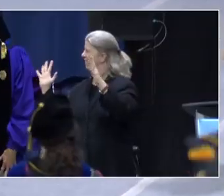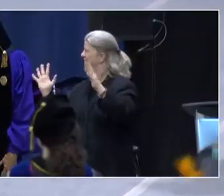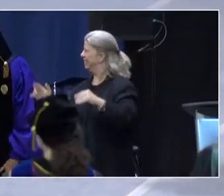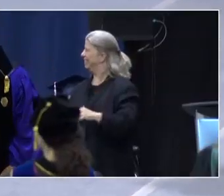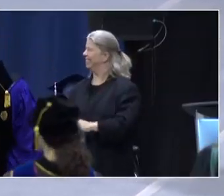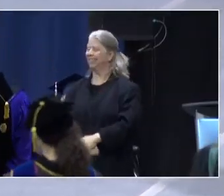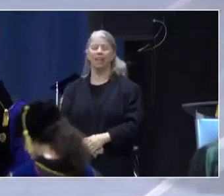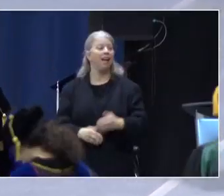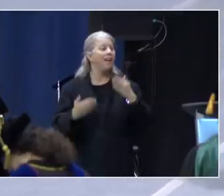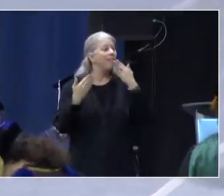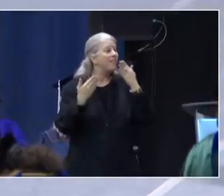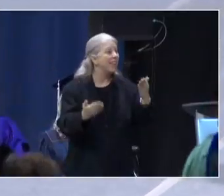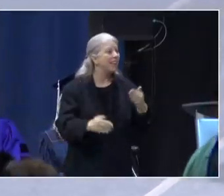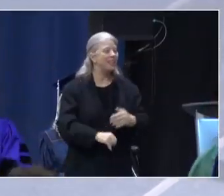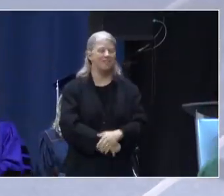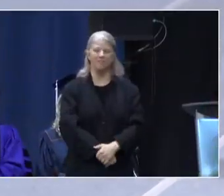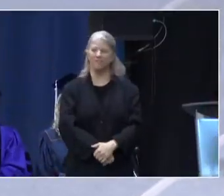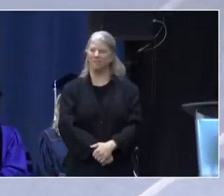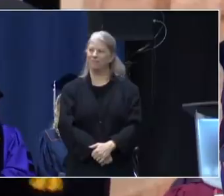Thank you.